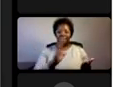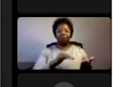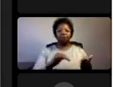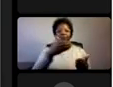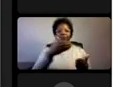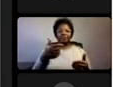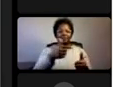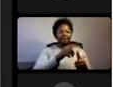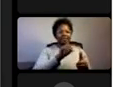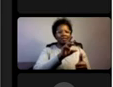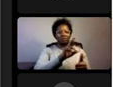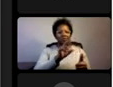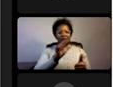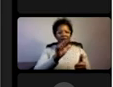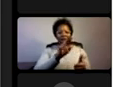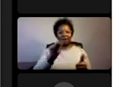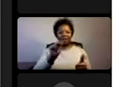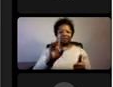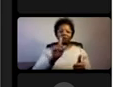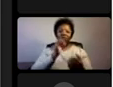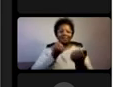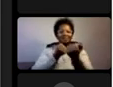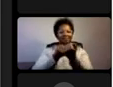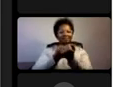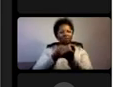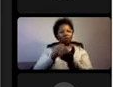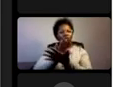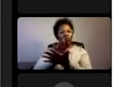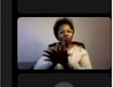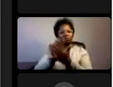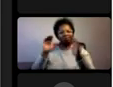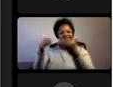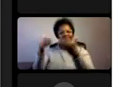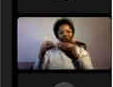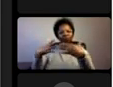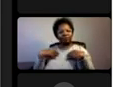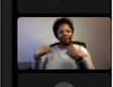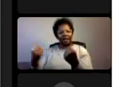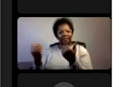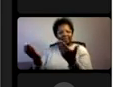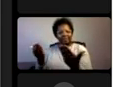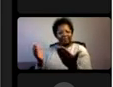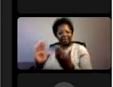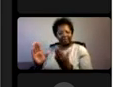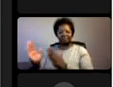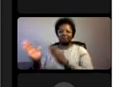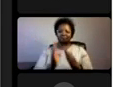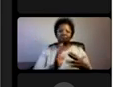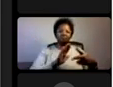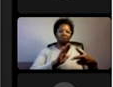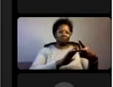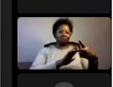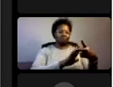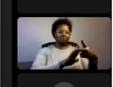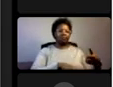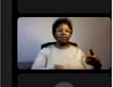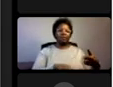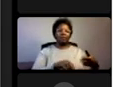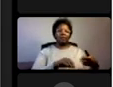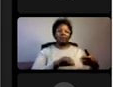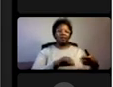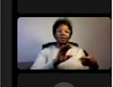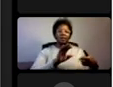our student supports work, which includes our health services team. I'm also joined today by Eli Ross, our